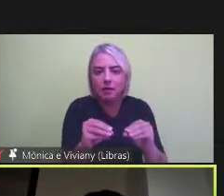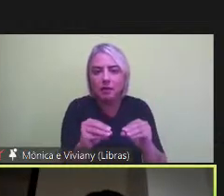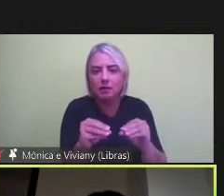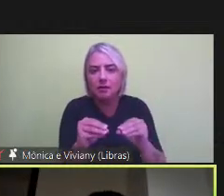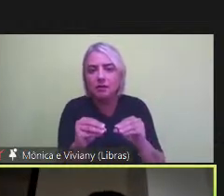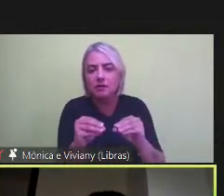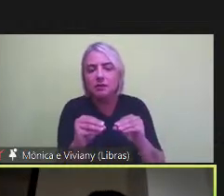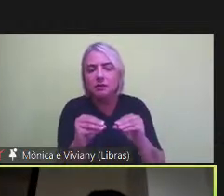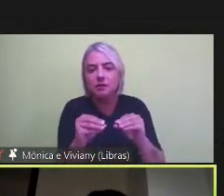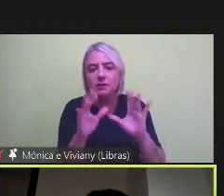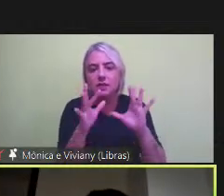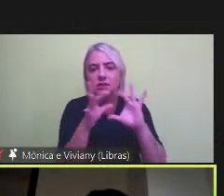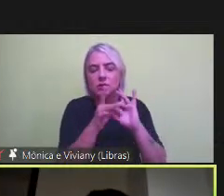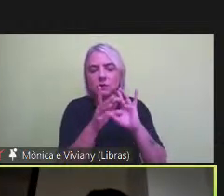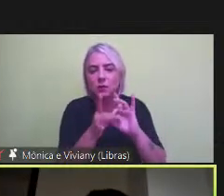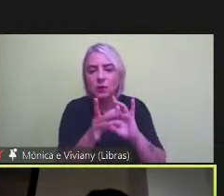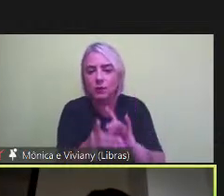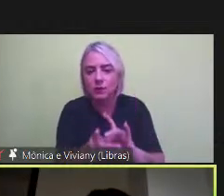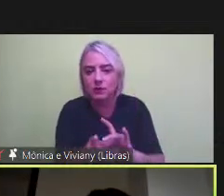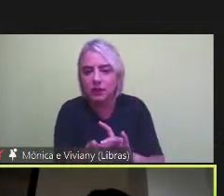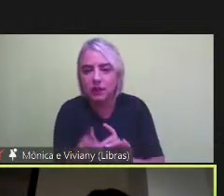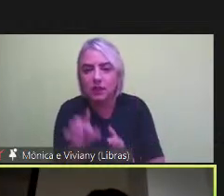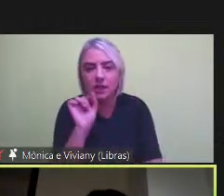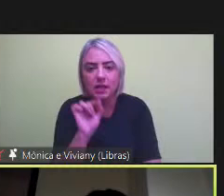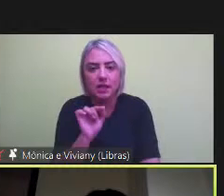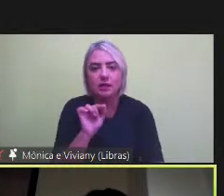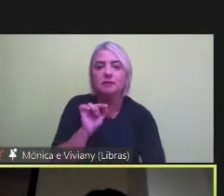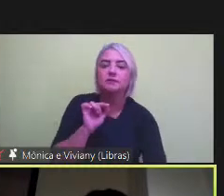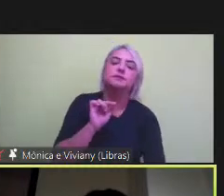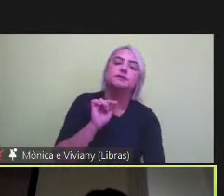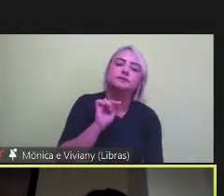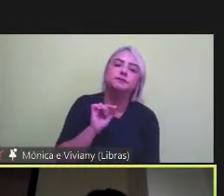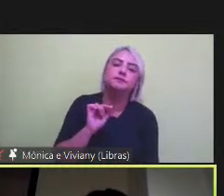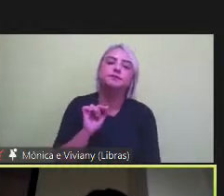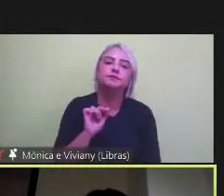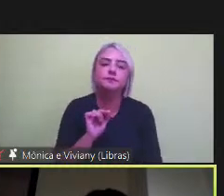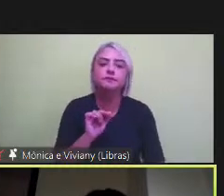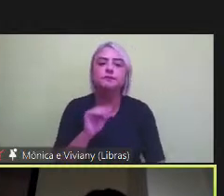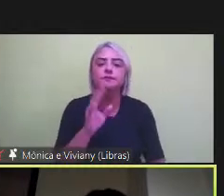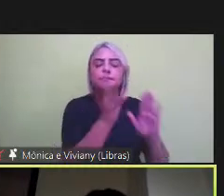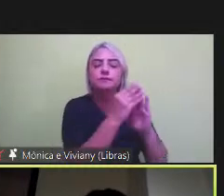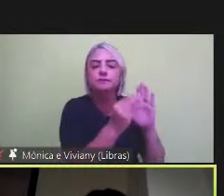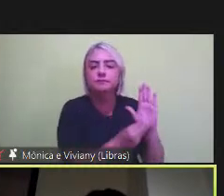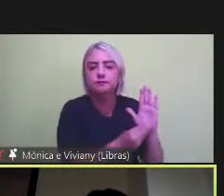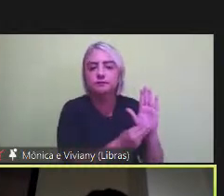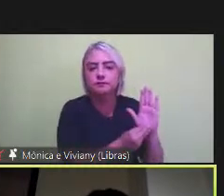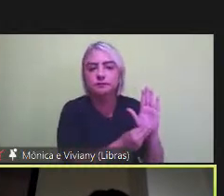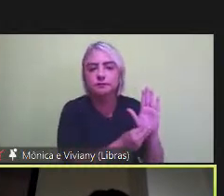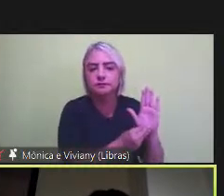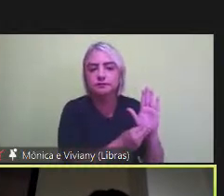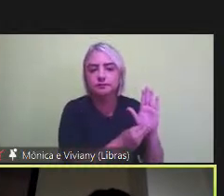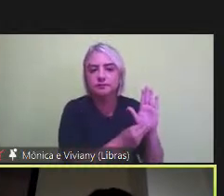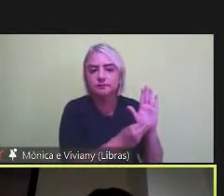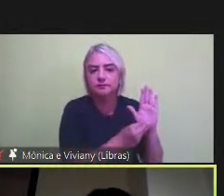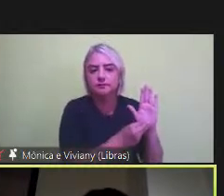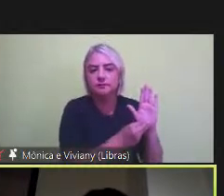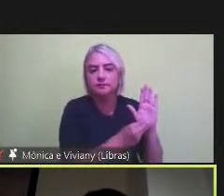implemented in this context. This model